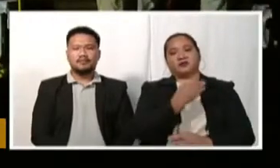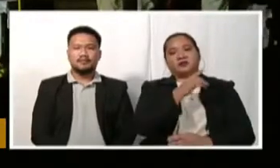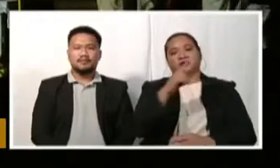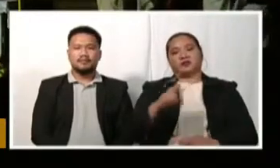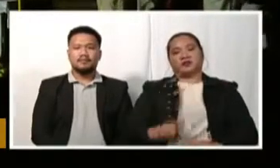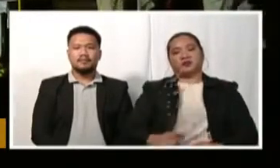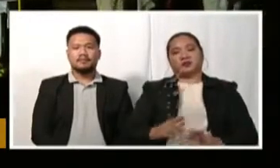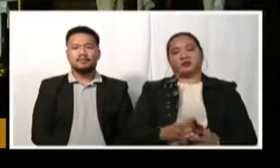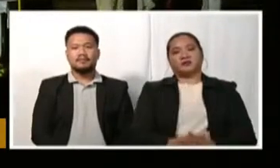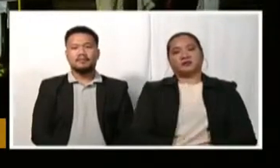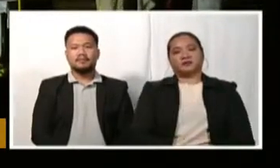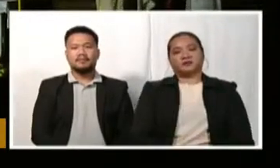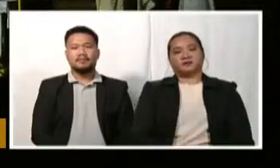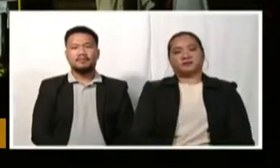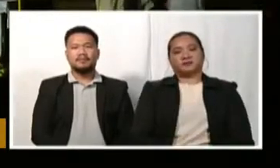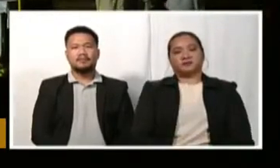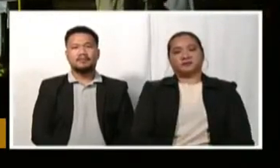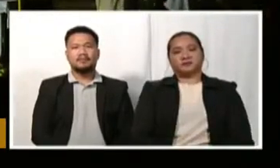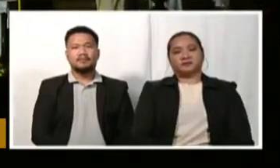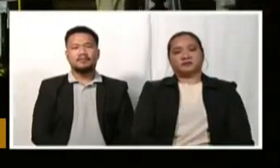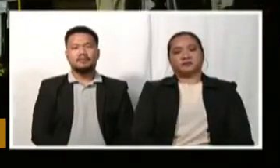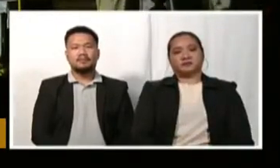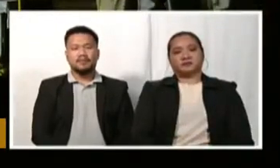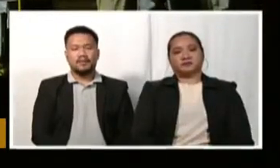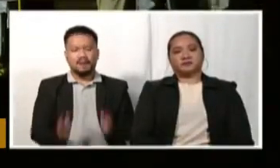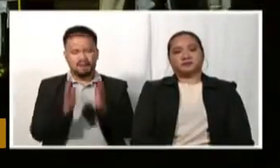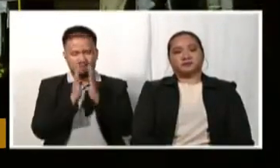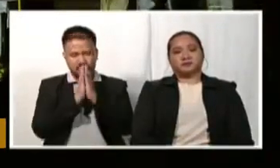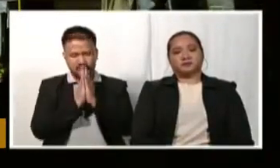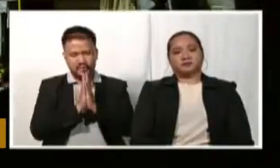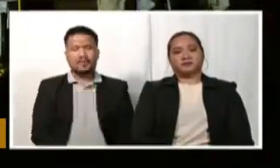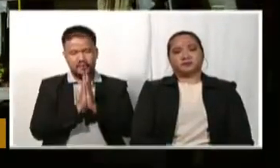Lord. Amen. Please be seated.